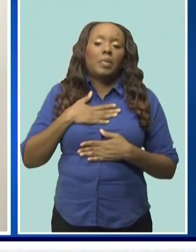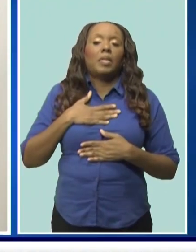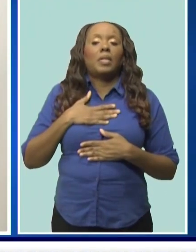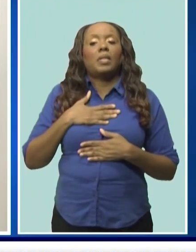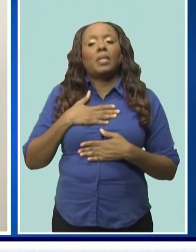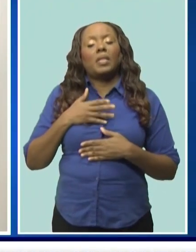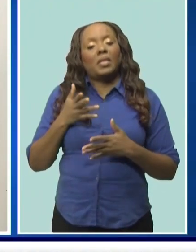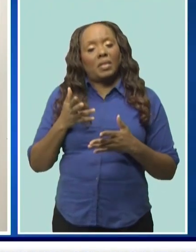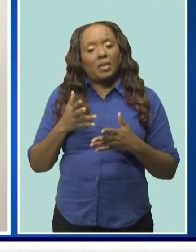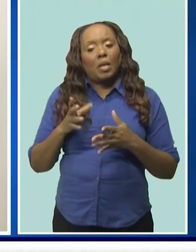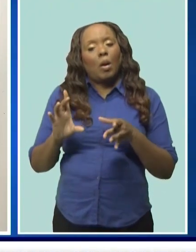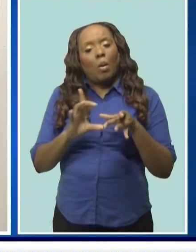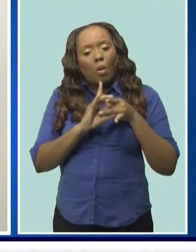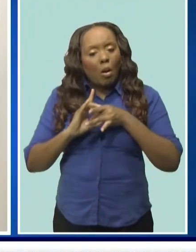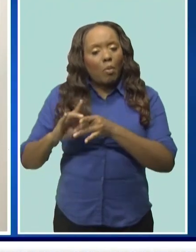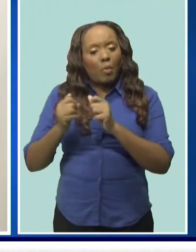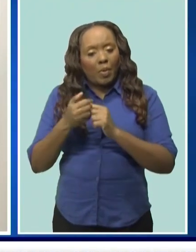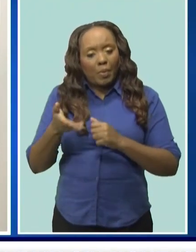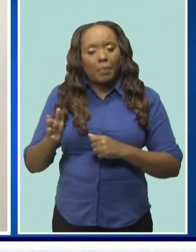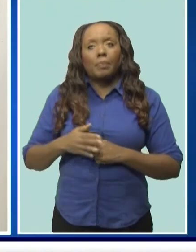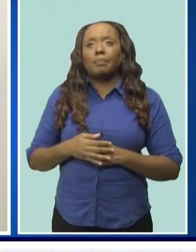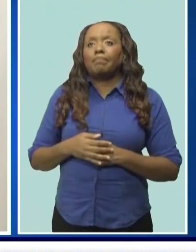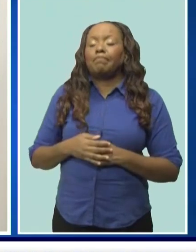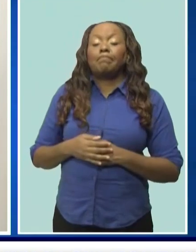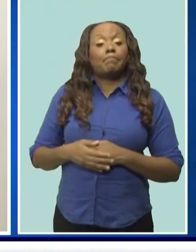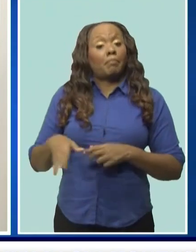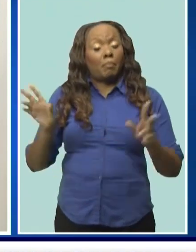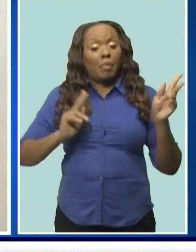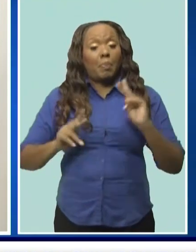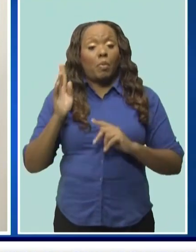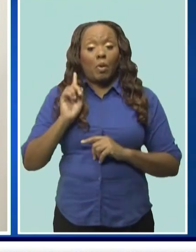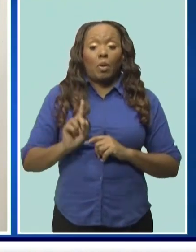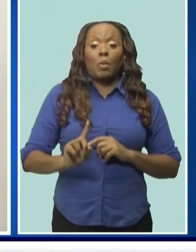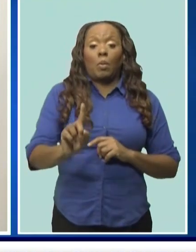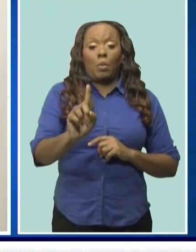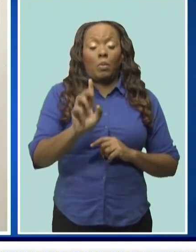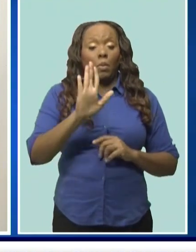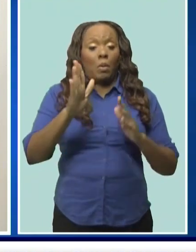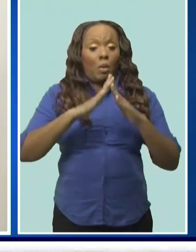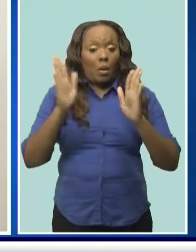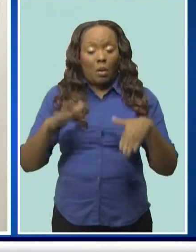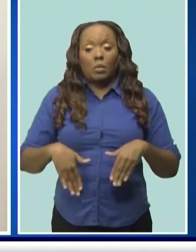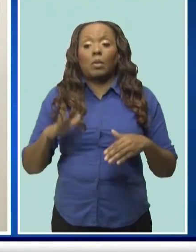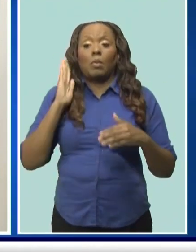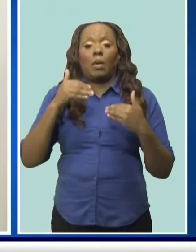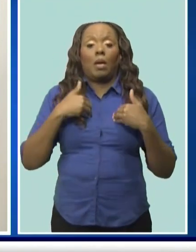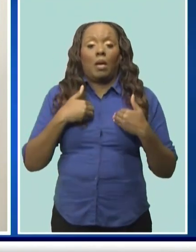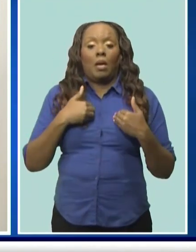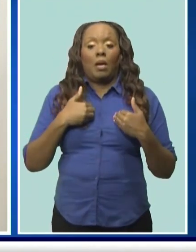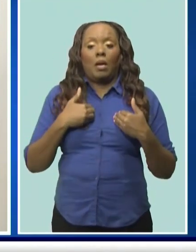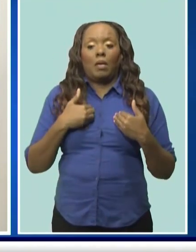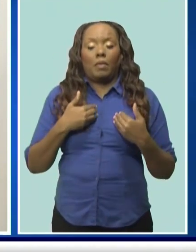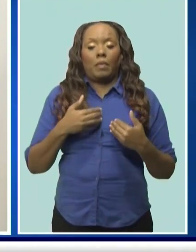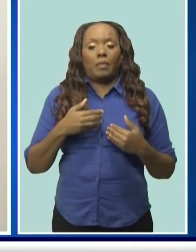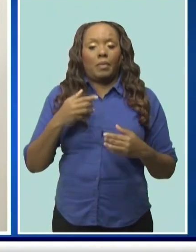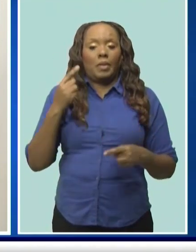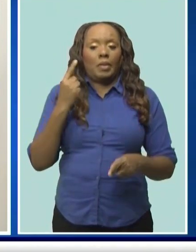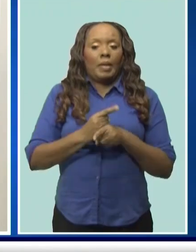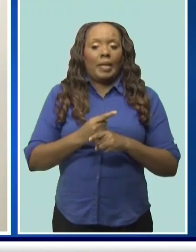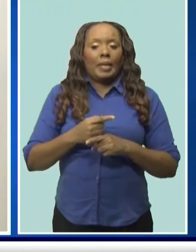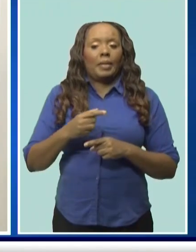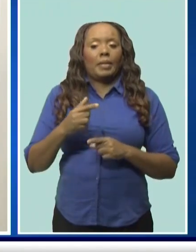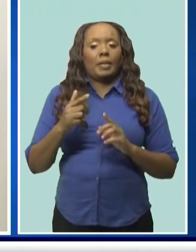will come around, they will be asking questions, they will have proper identification, they'll be asking questions in relation to persons'